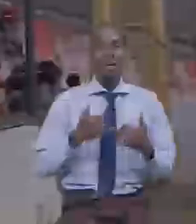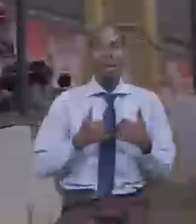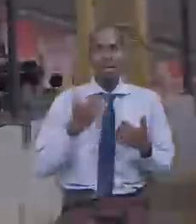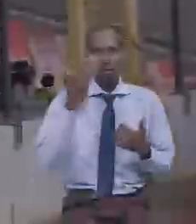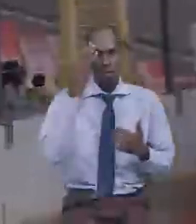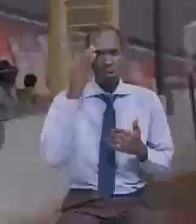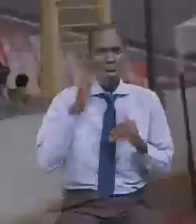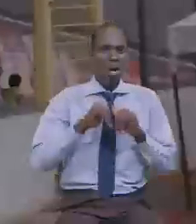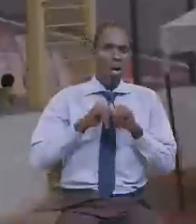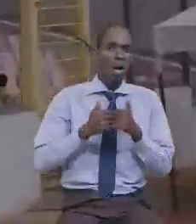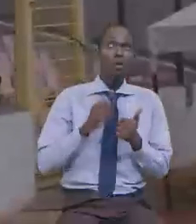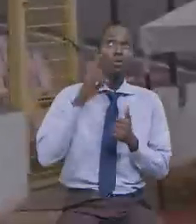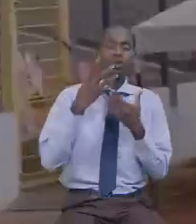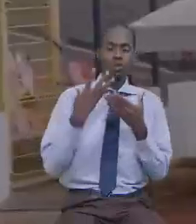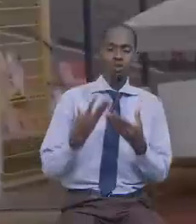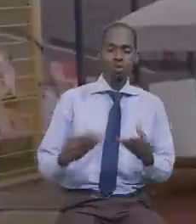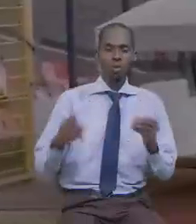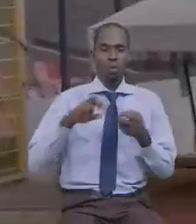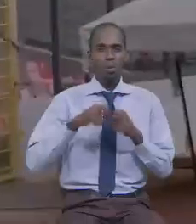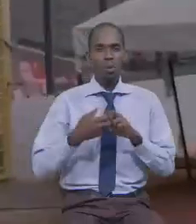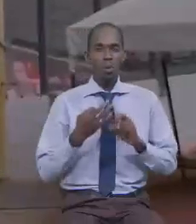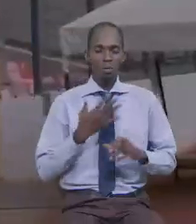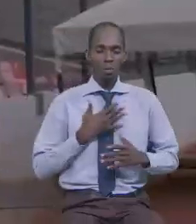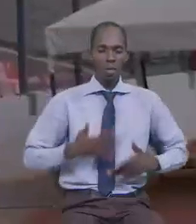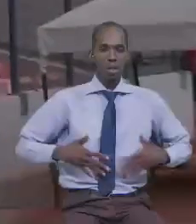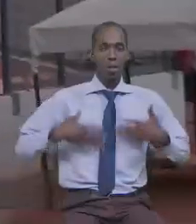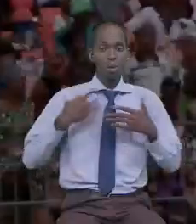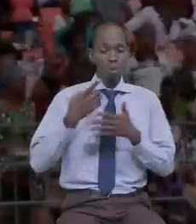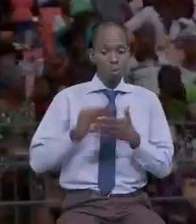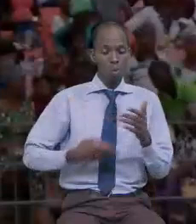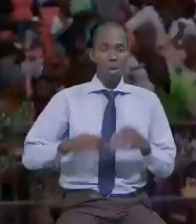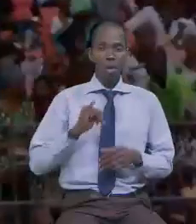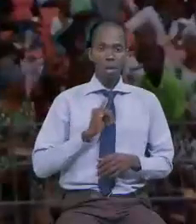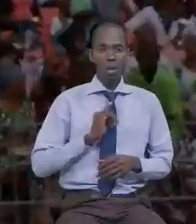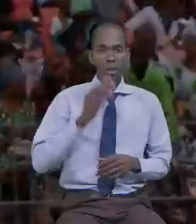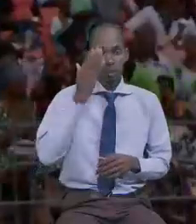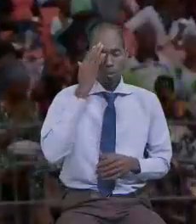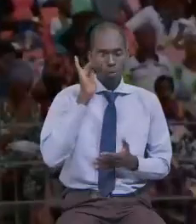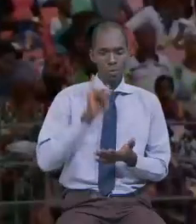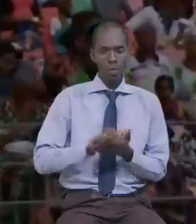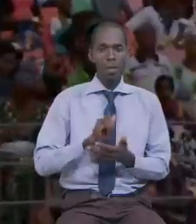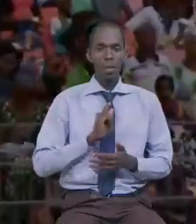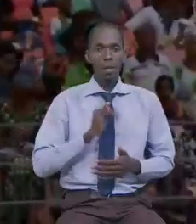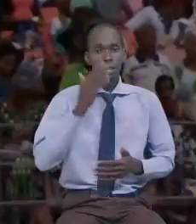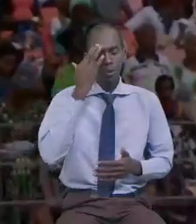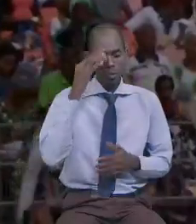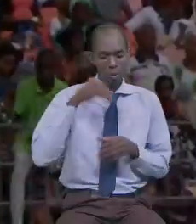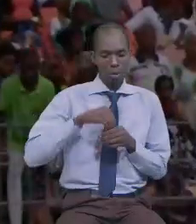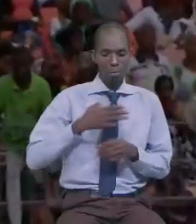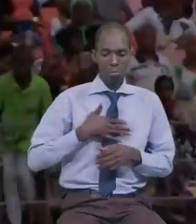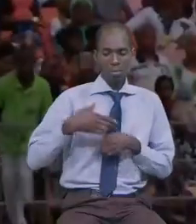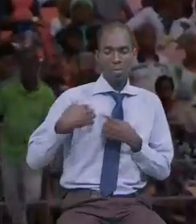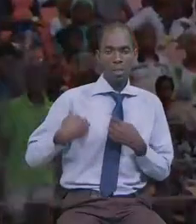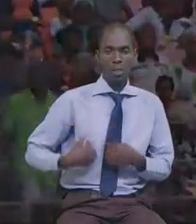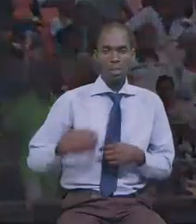the problems of my life. What I know, that I know in my heart, in